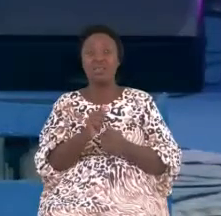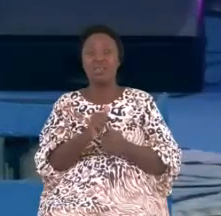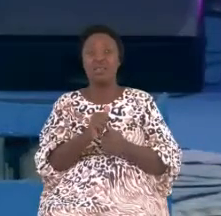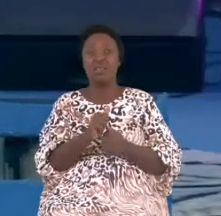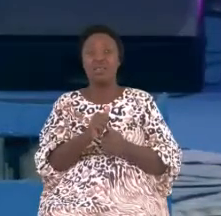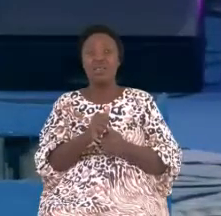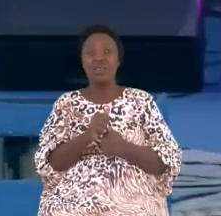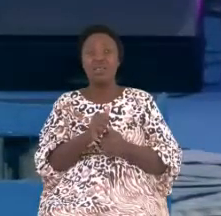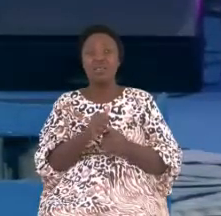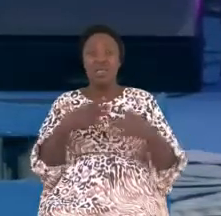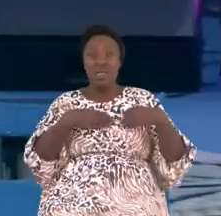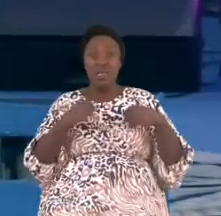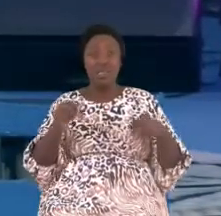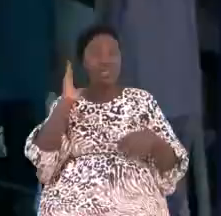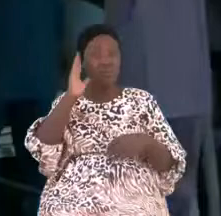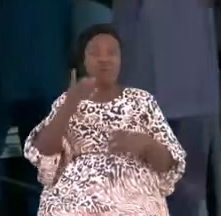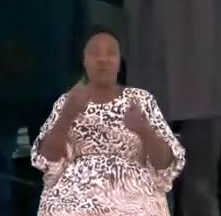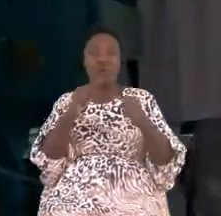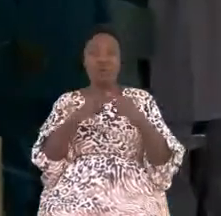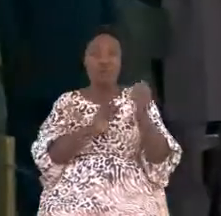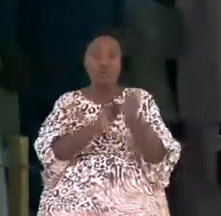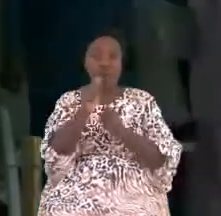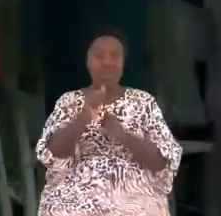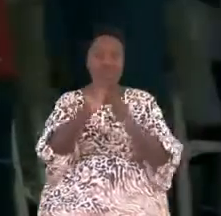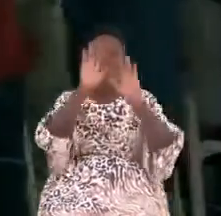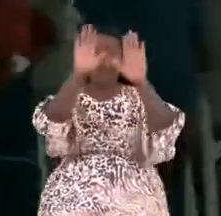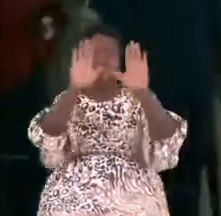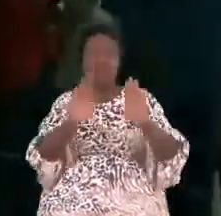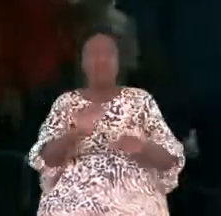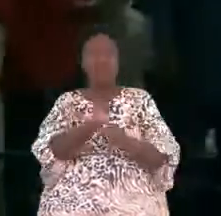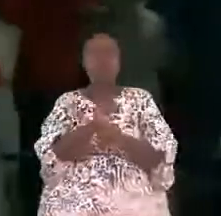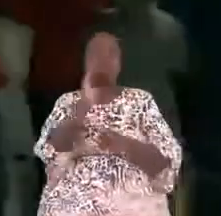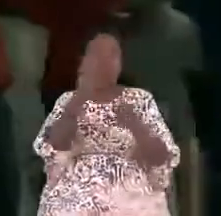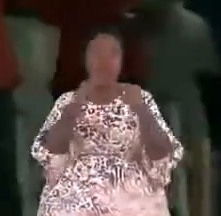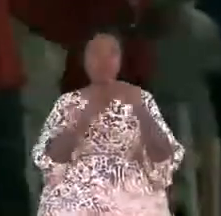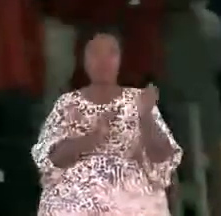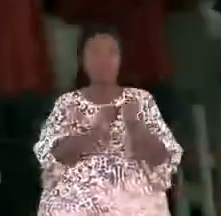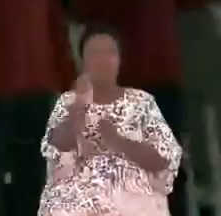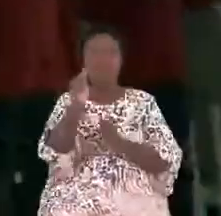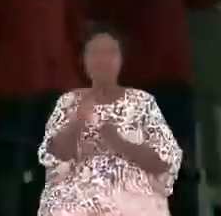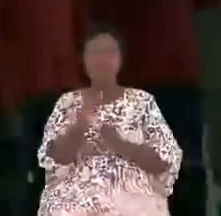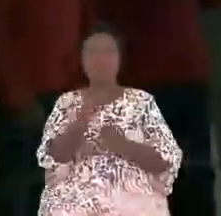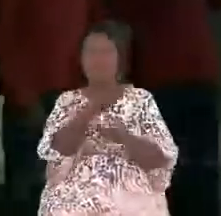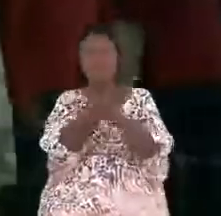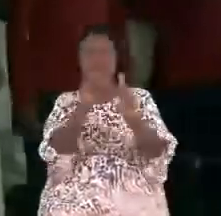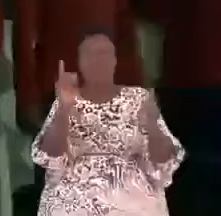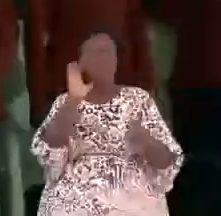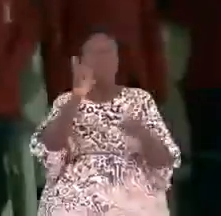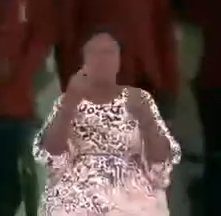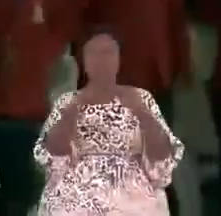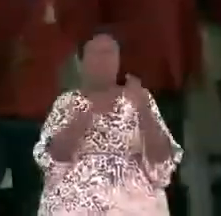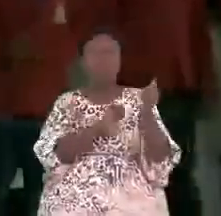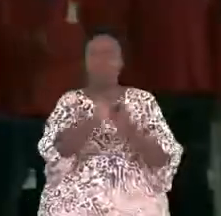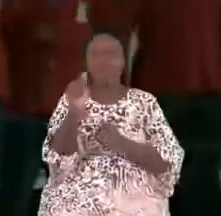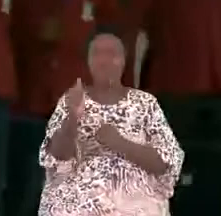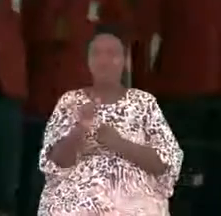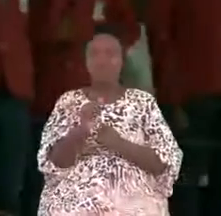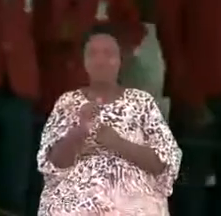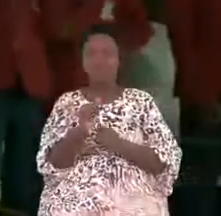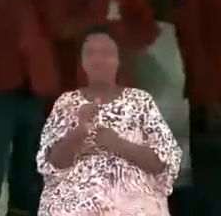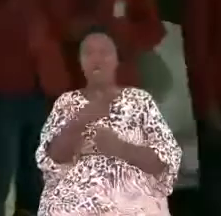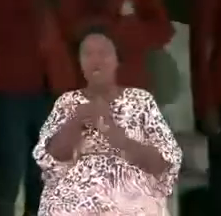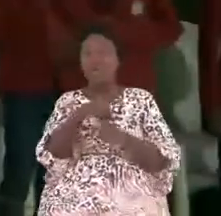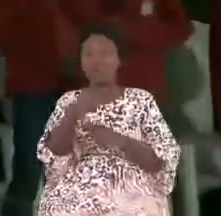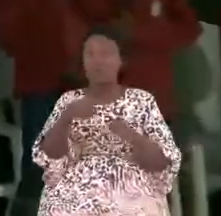shall come to pass miracles shall come to pass deliverance shall come to pass and when